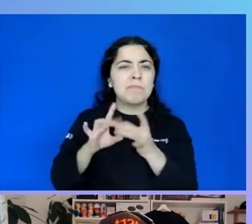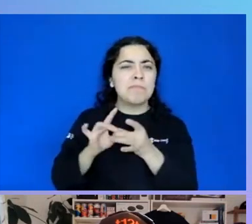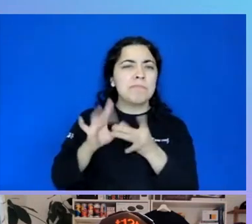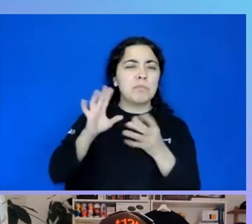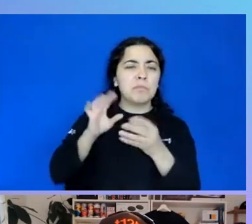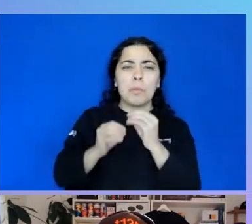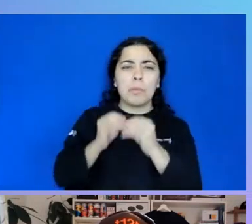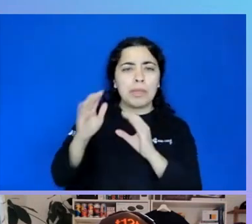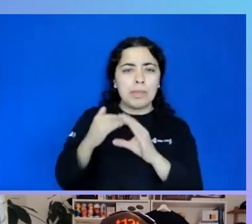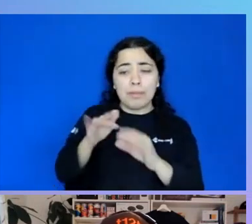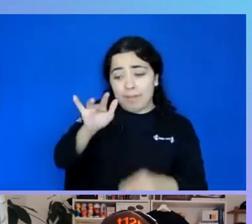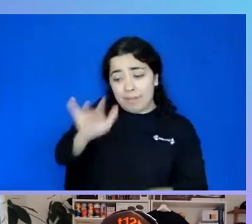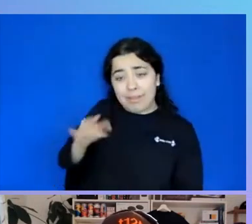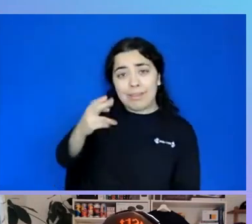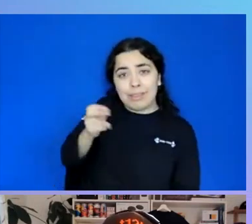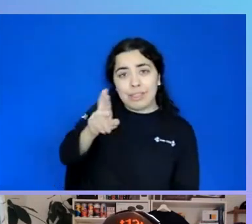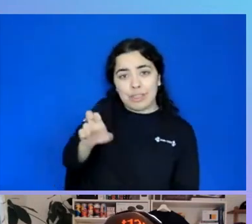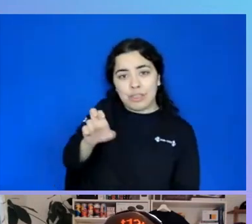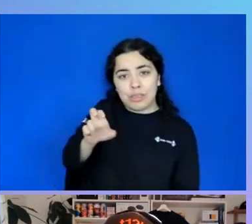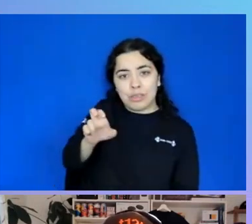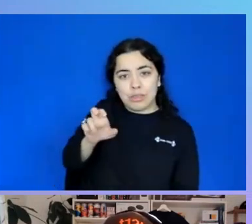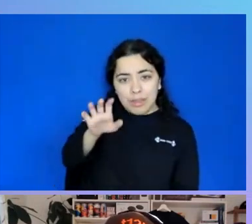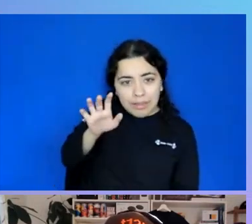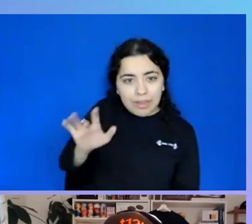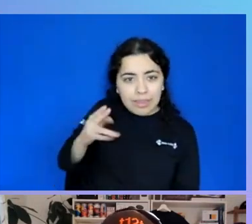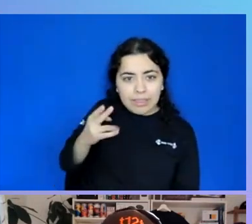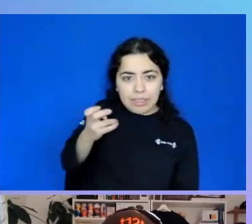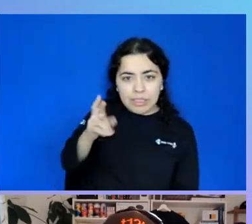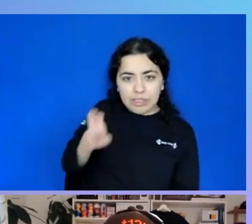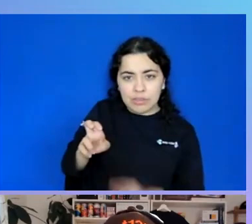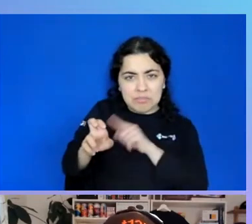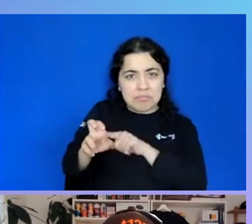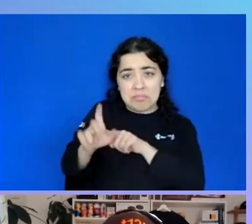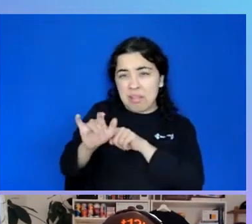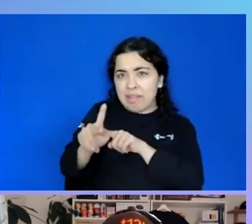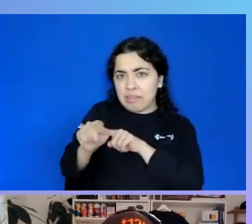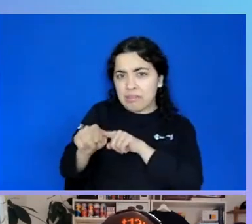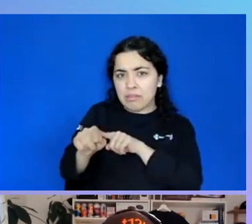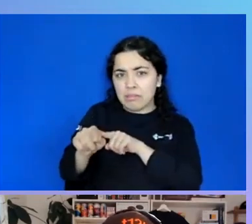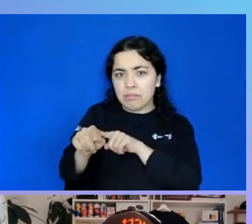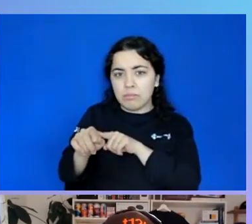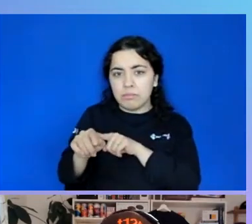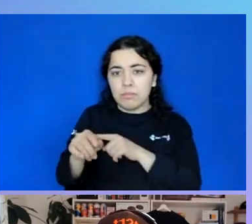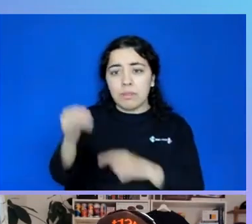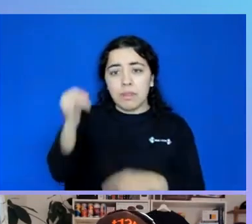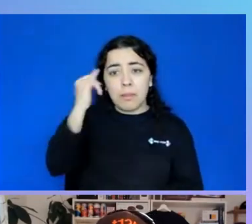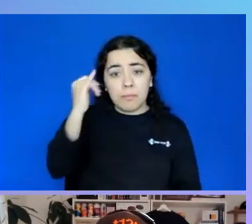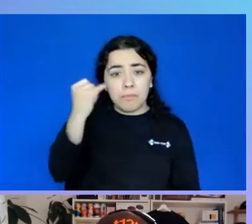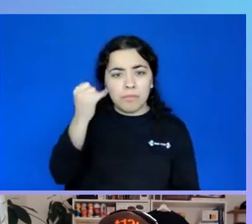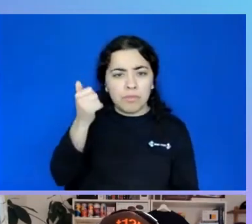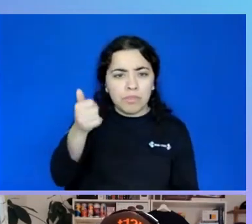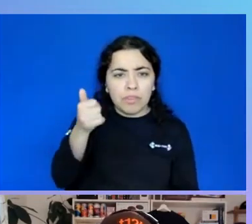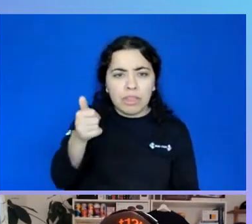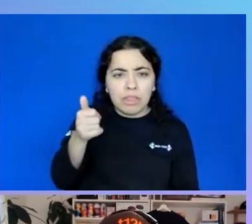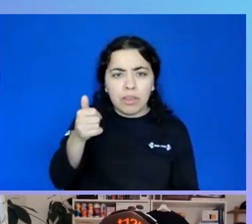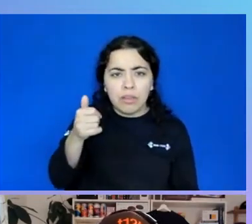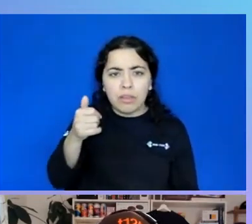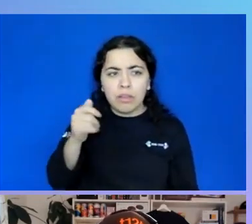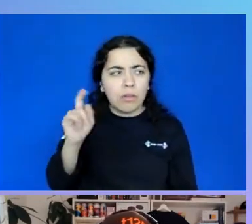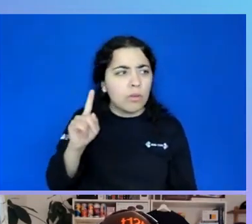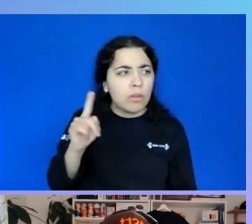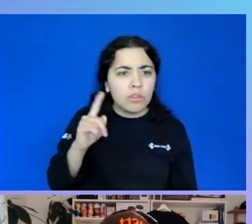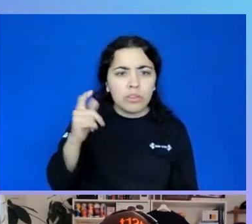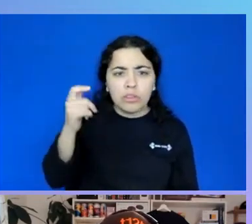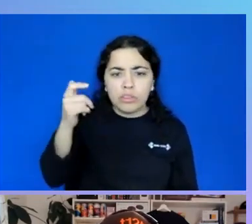click here. And click here is the only thing that is linked. So imagine if you try to find the unsubscribe, you will